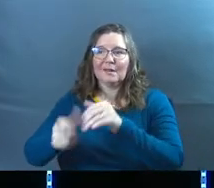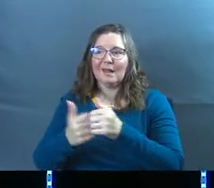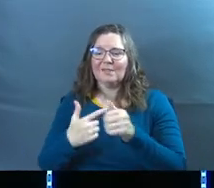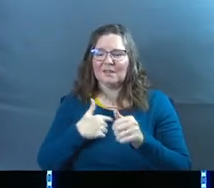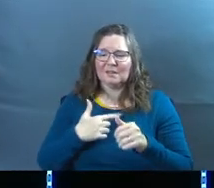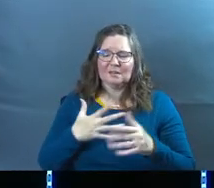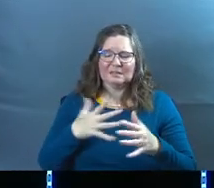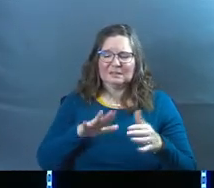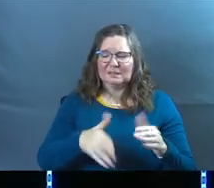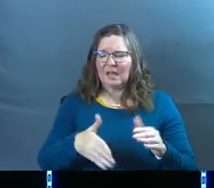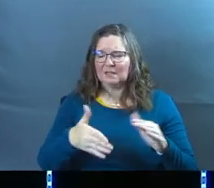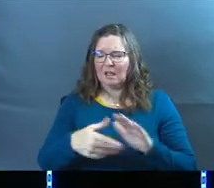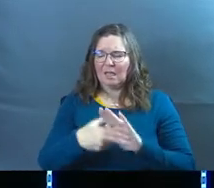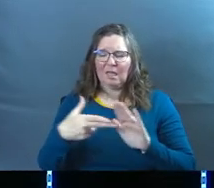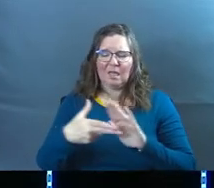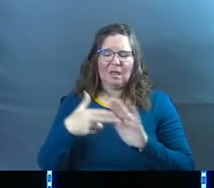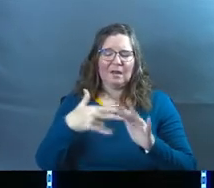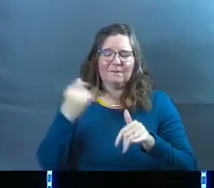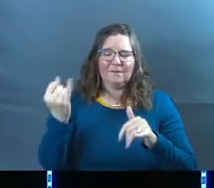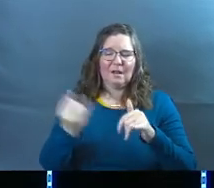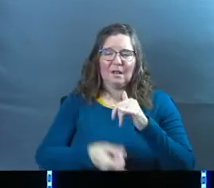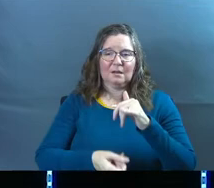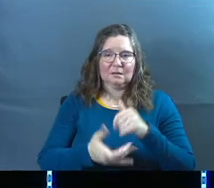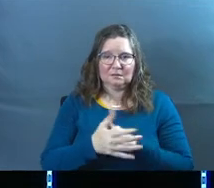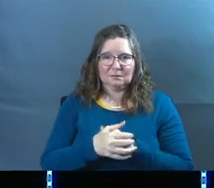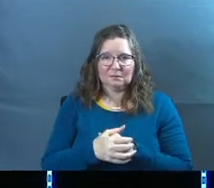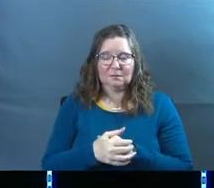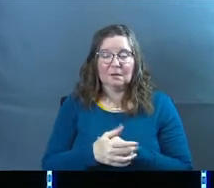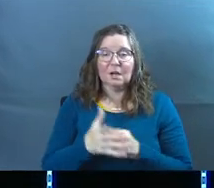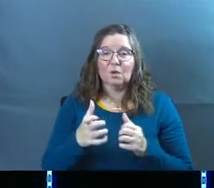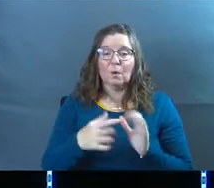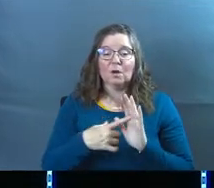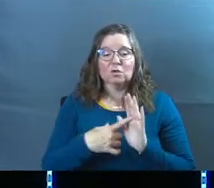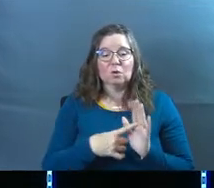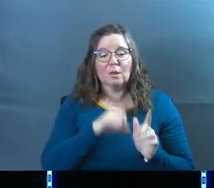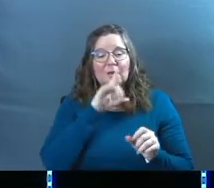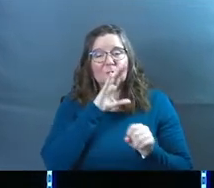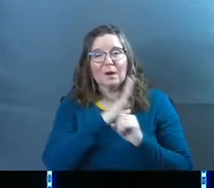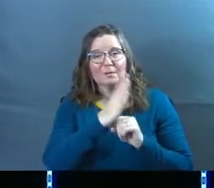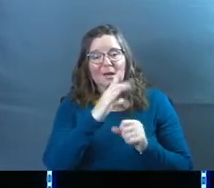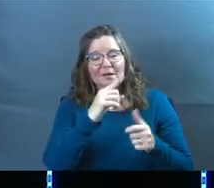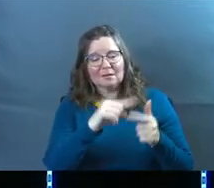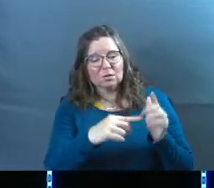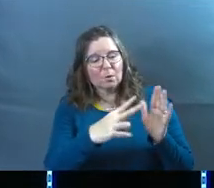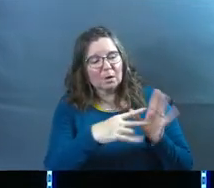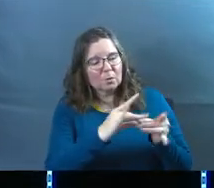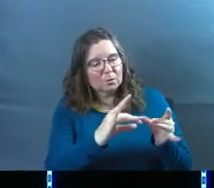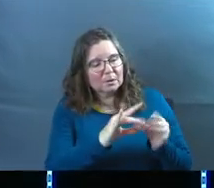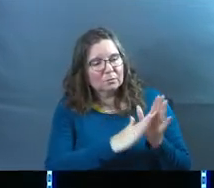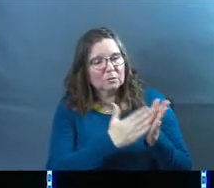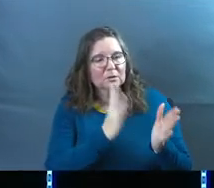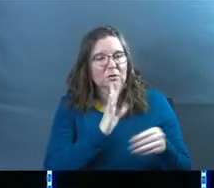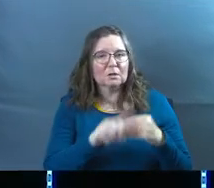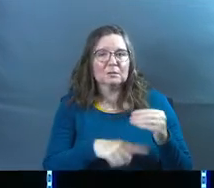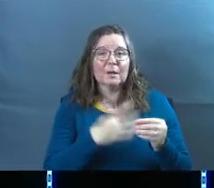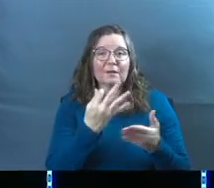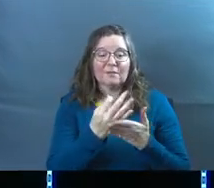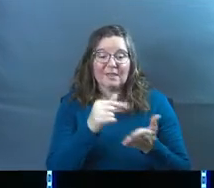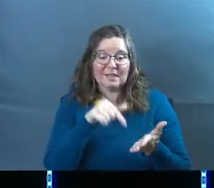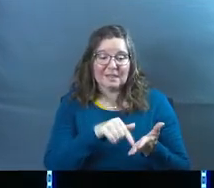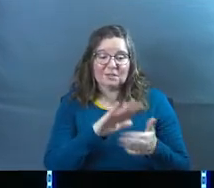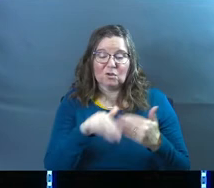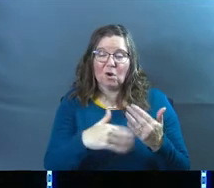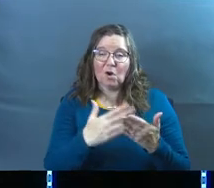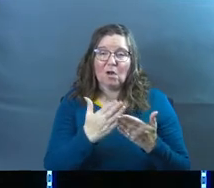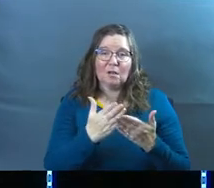screaming at them, death and end and finality. And you want to show them the promises of God. You want to read to them scripture that talks about the fact that this